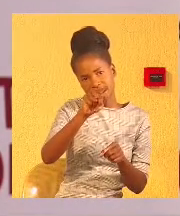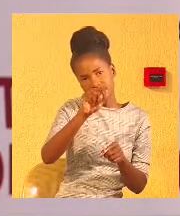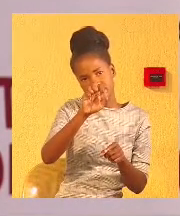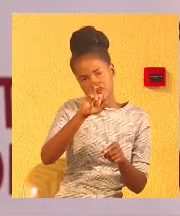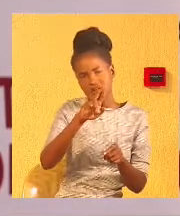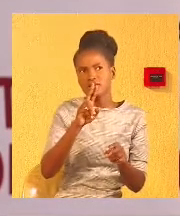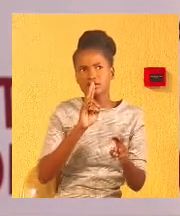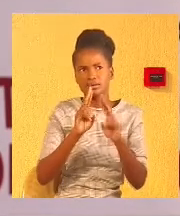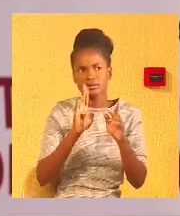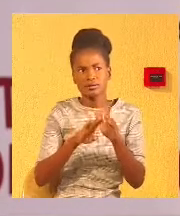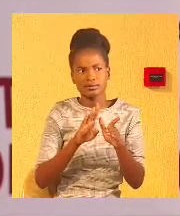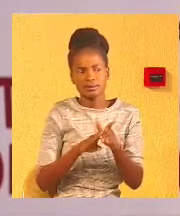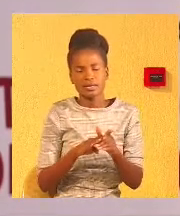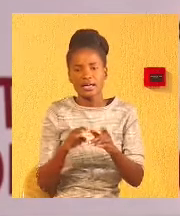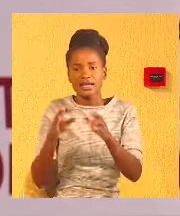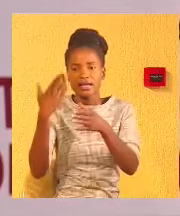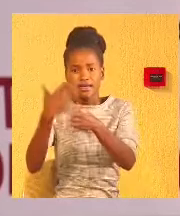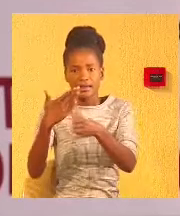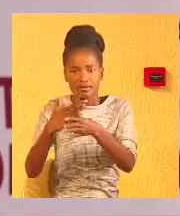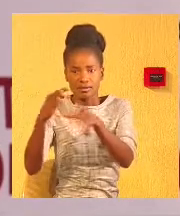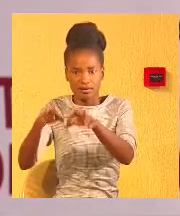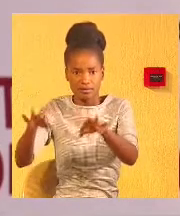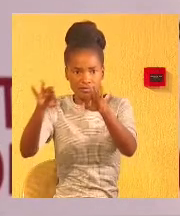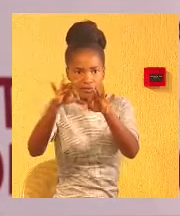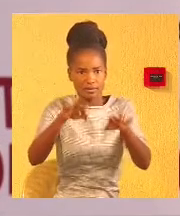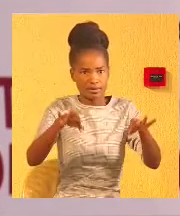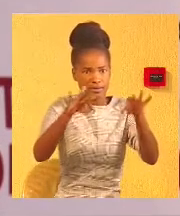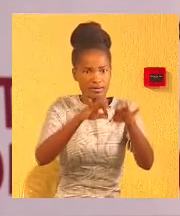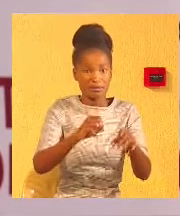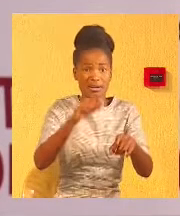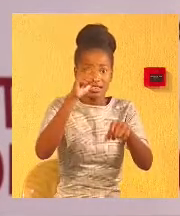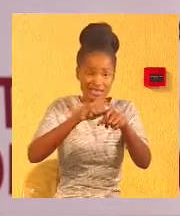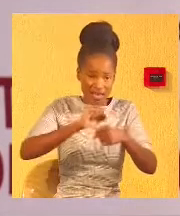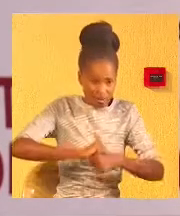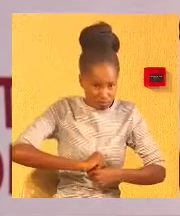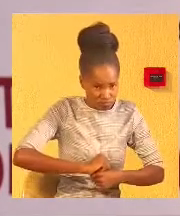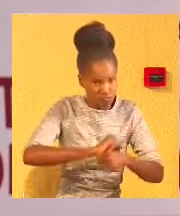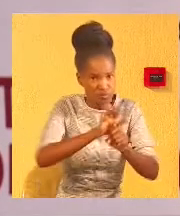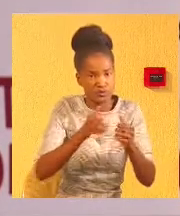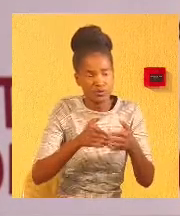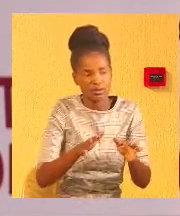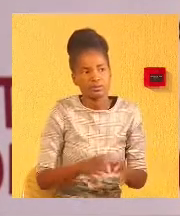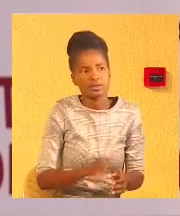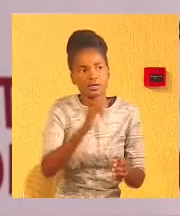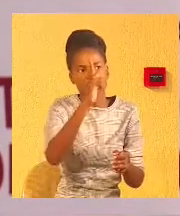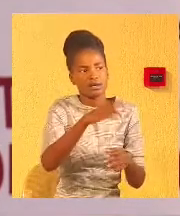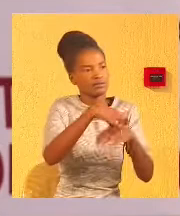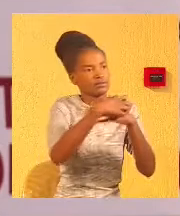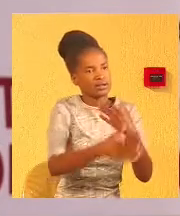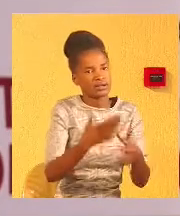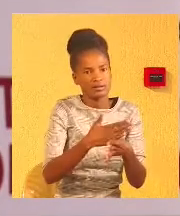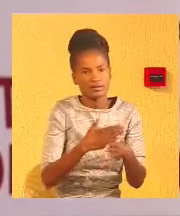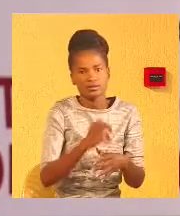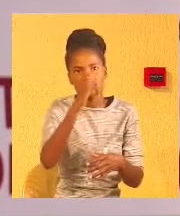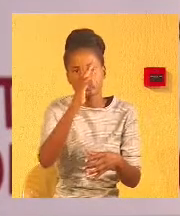labor at the different farming areas has been reduced because of COVID-19. What has been the experience of the Agricultural Union, especially